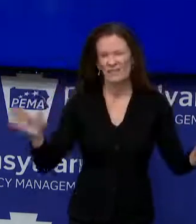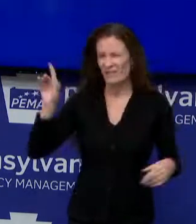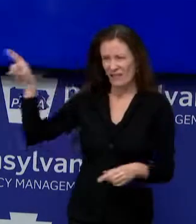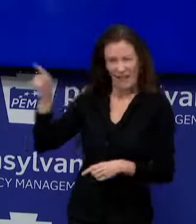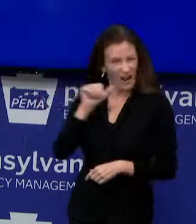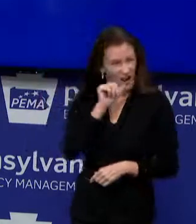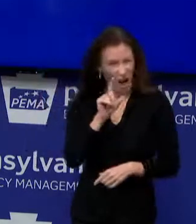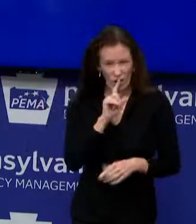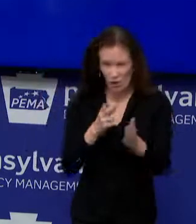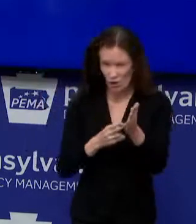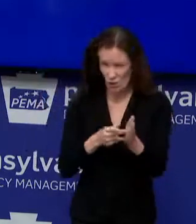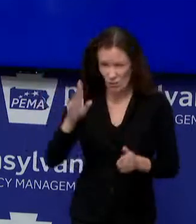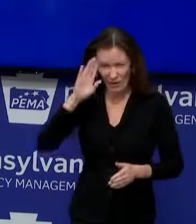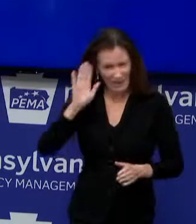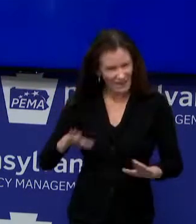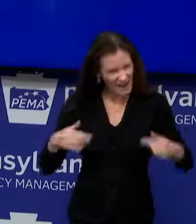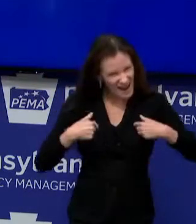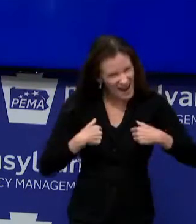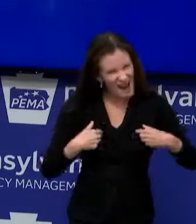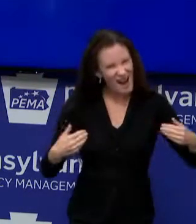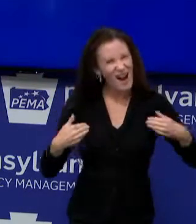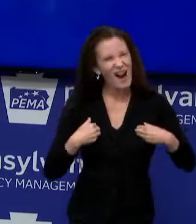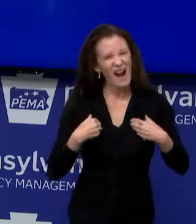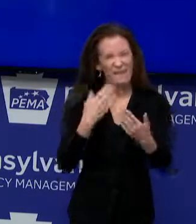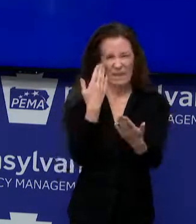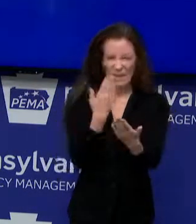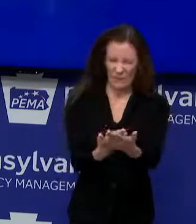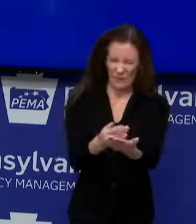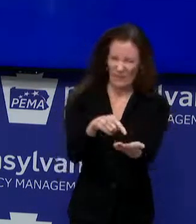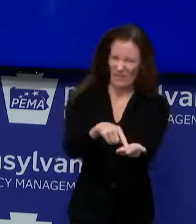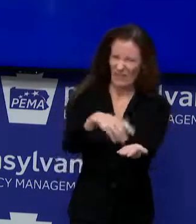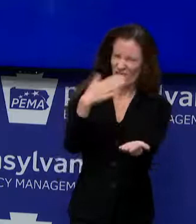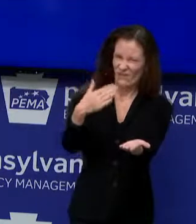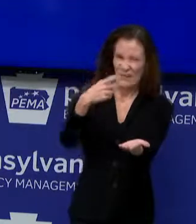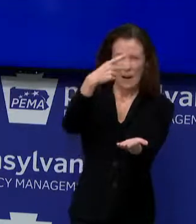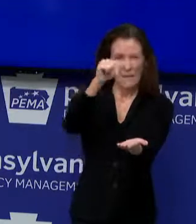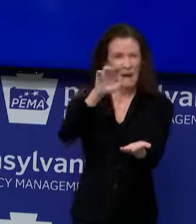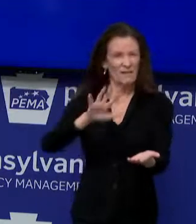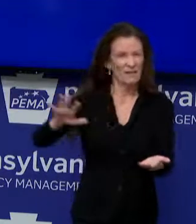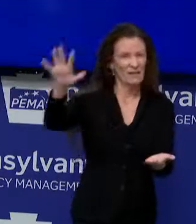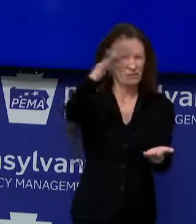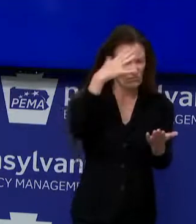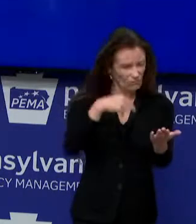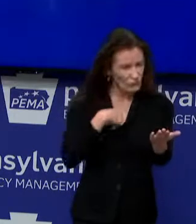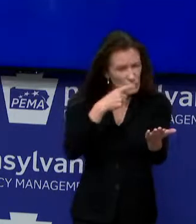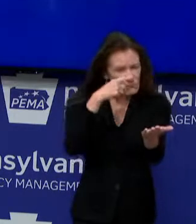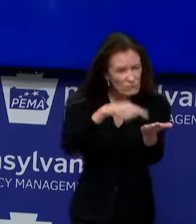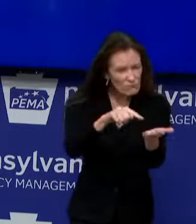Pennsylvania had a fair and free election. It's a fact that there was no fraud or